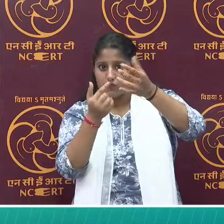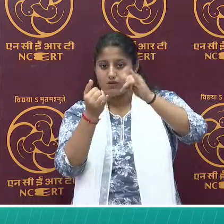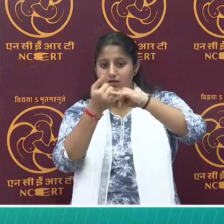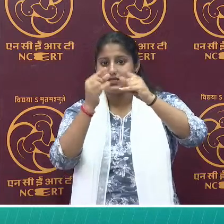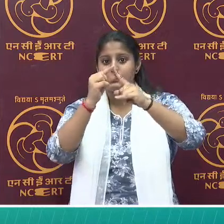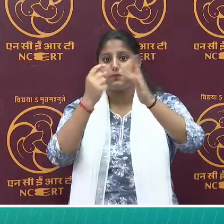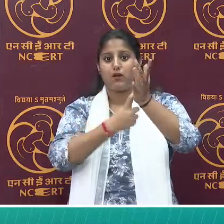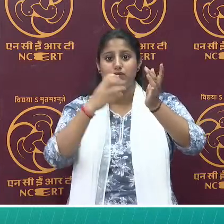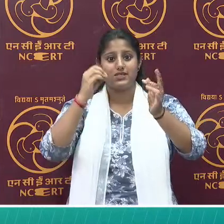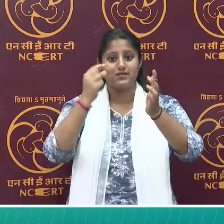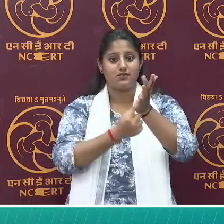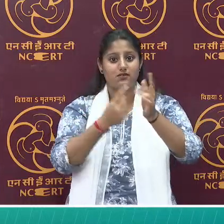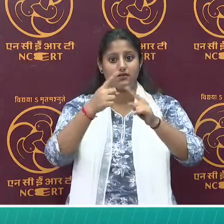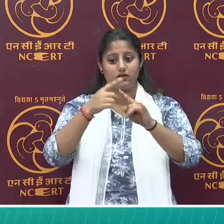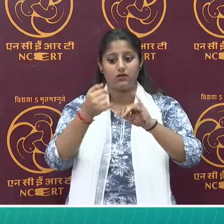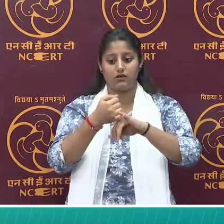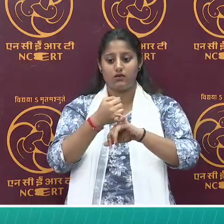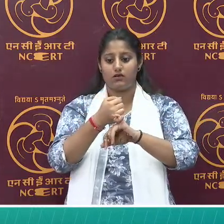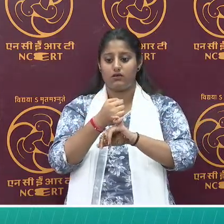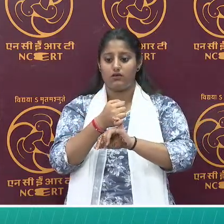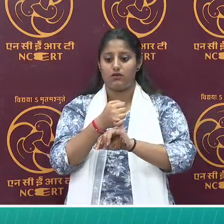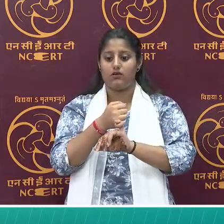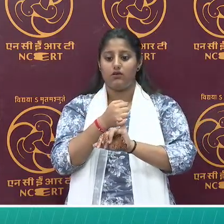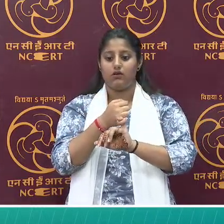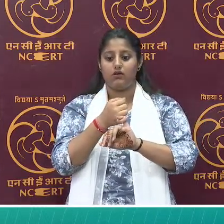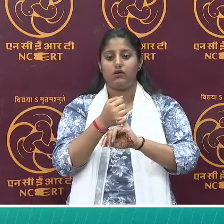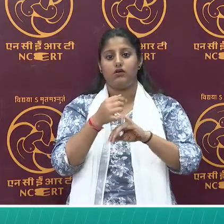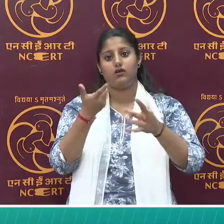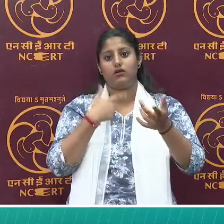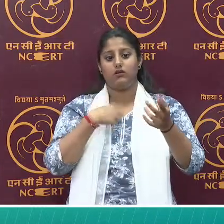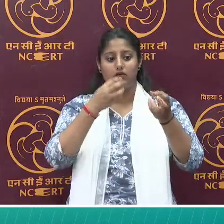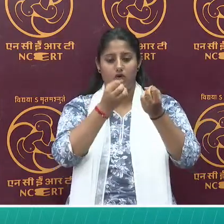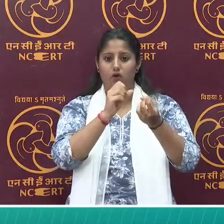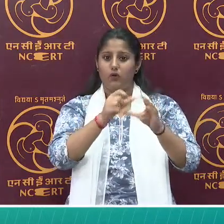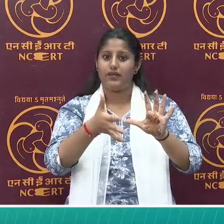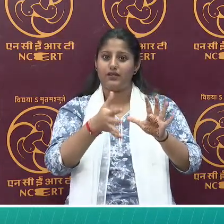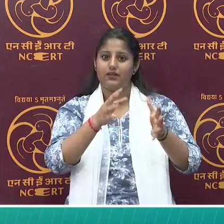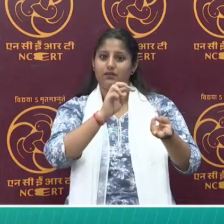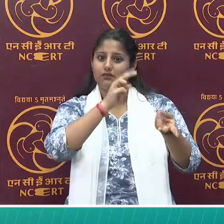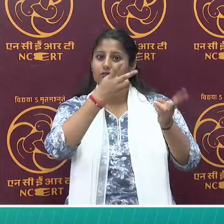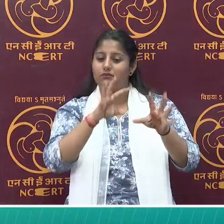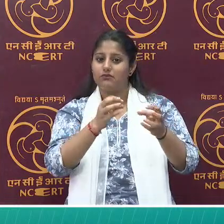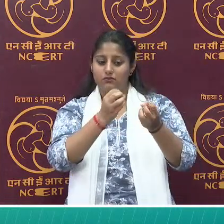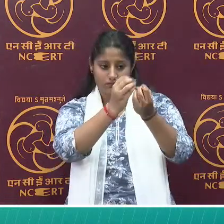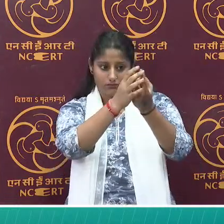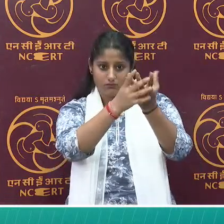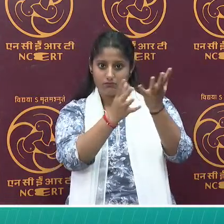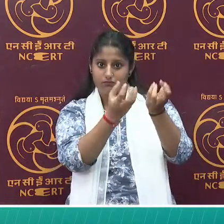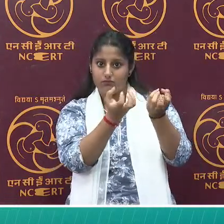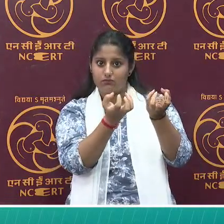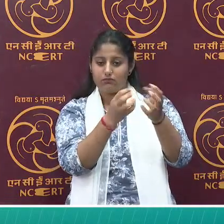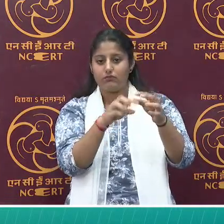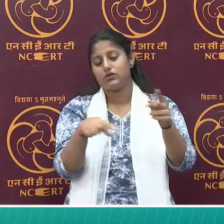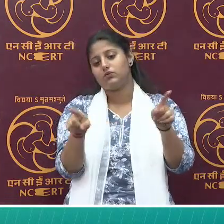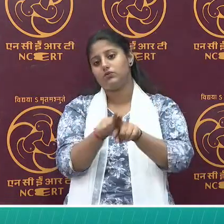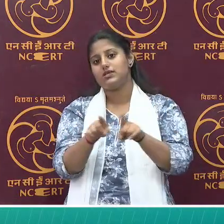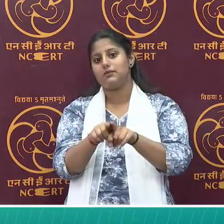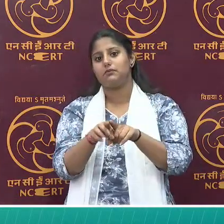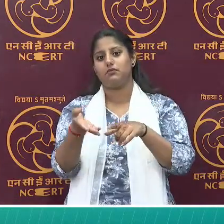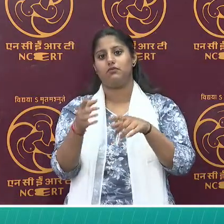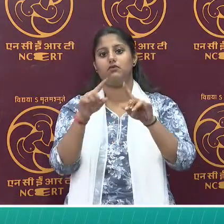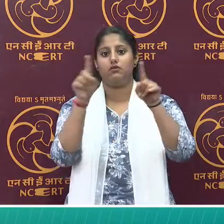the surface. So, what do? We simply scoop them out. Yes, yes. Yes. Definitely. So, that's the very important